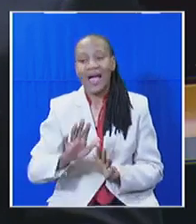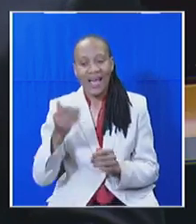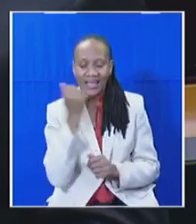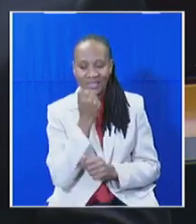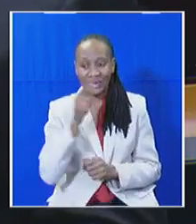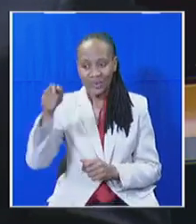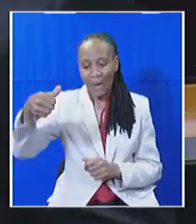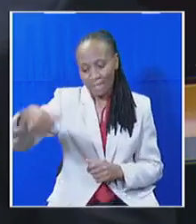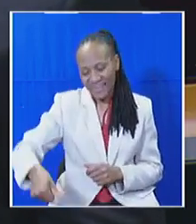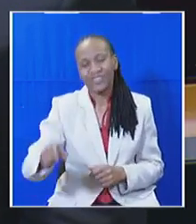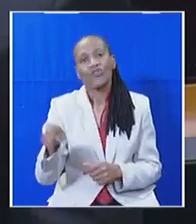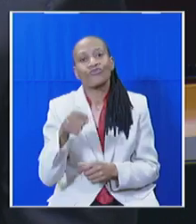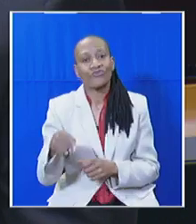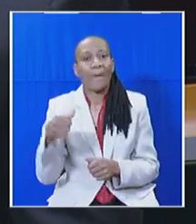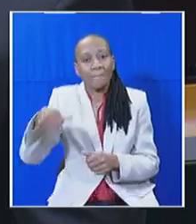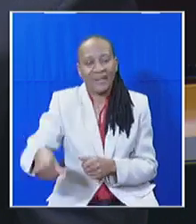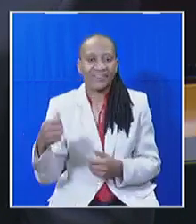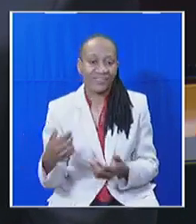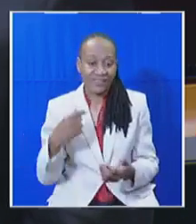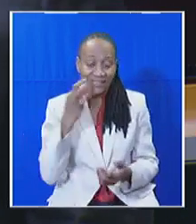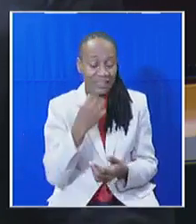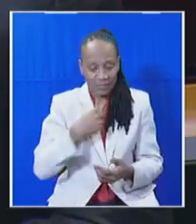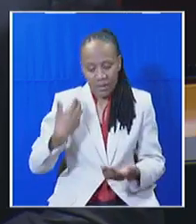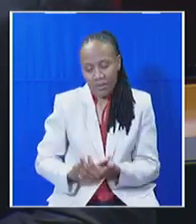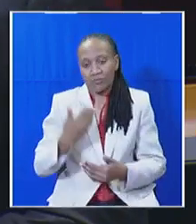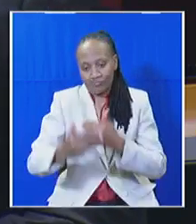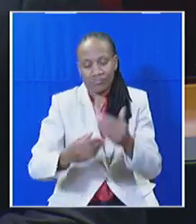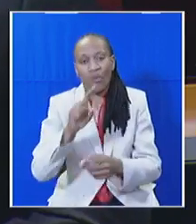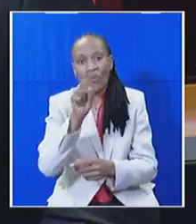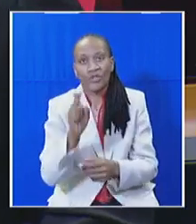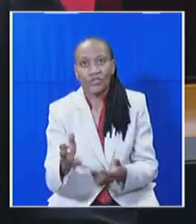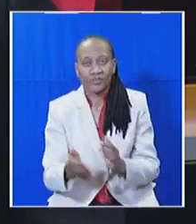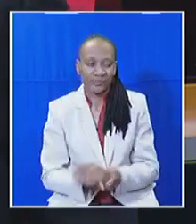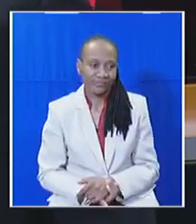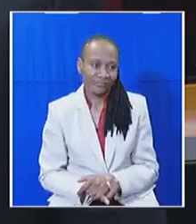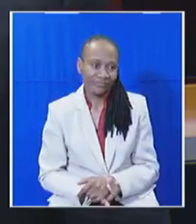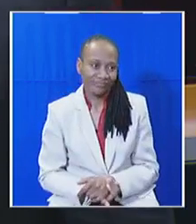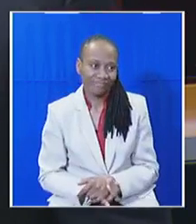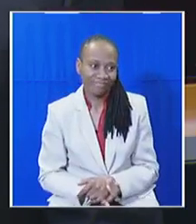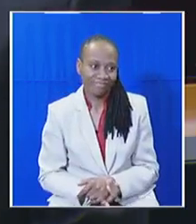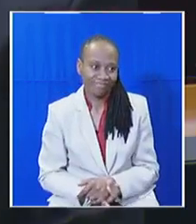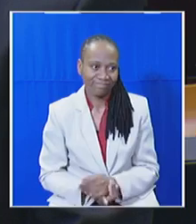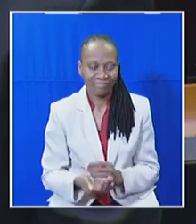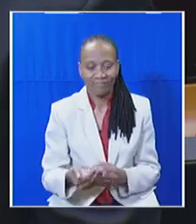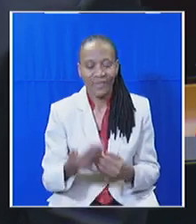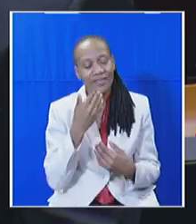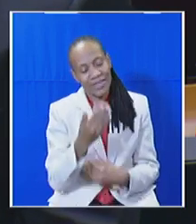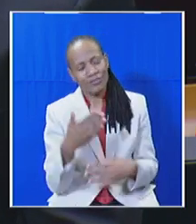said I can ask a question. It's all right. Thank you very much, Mr.